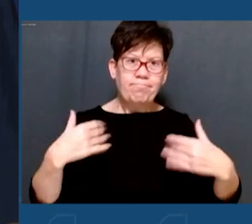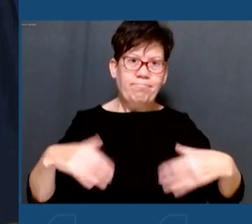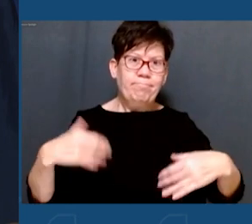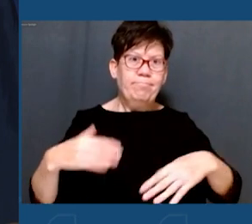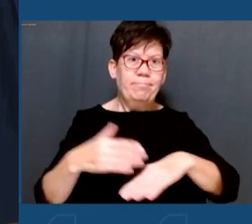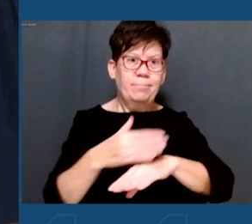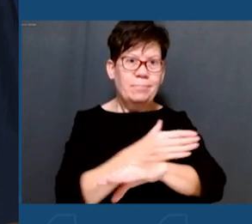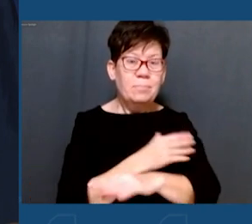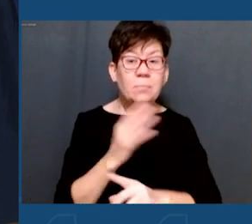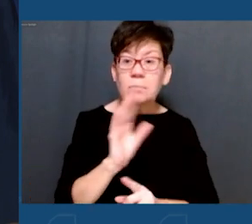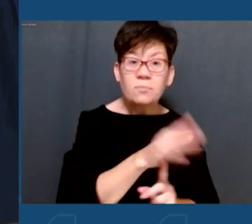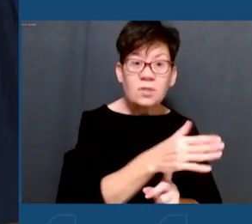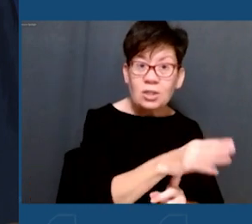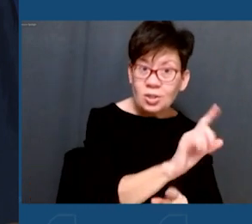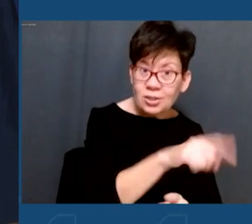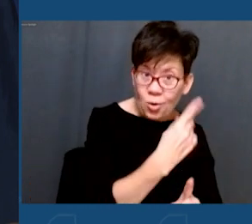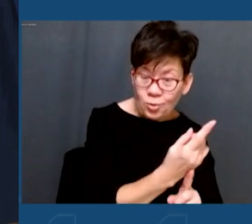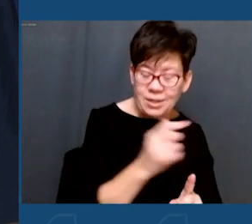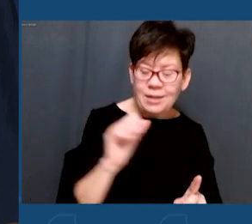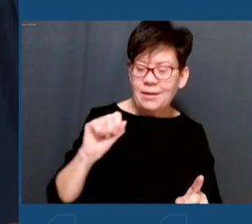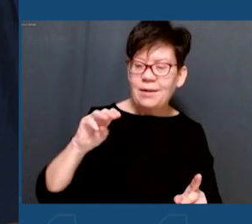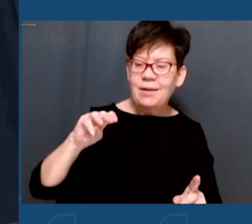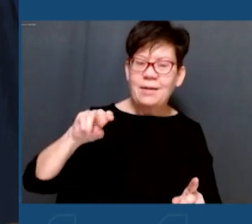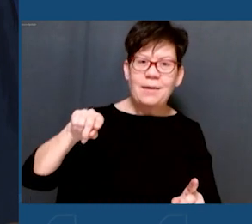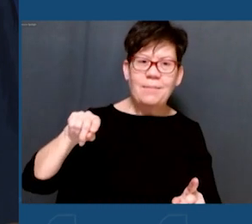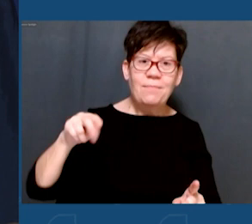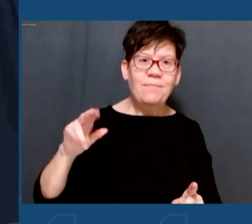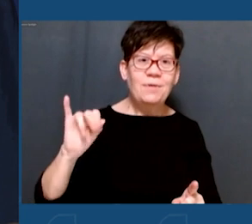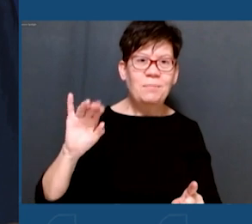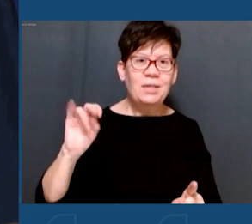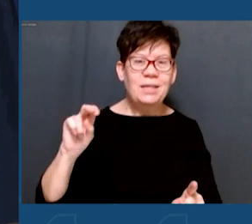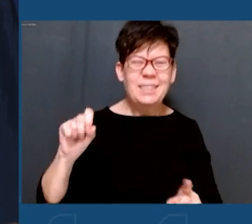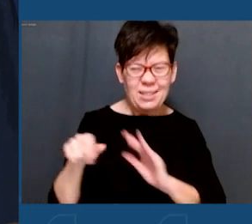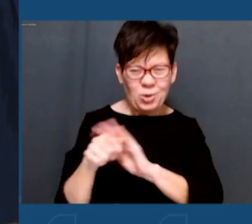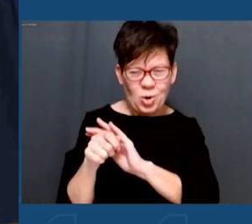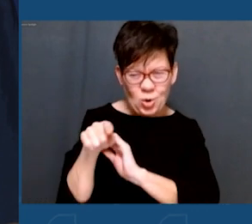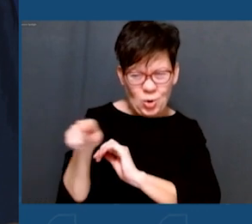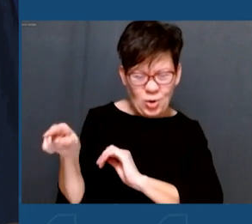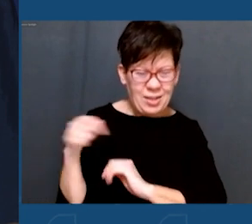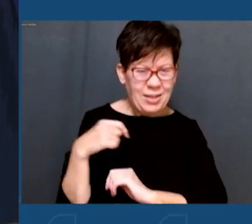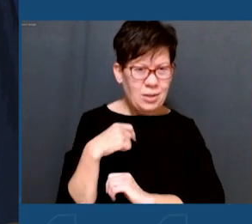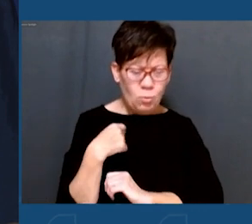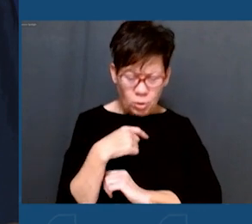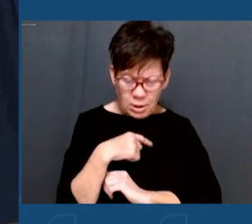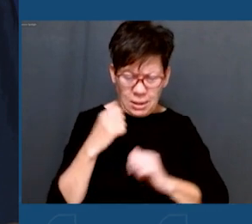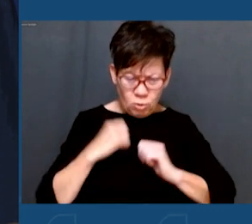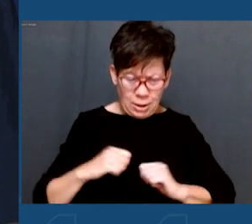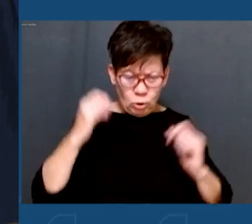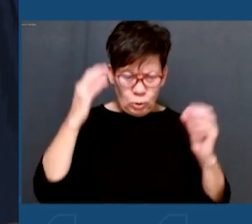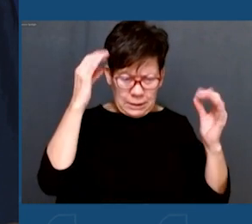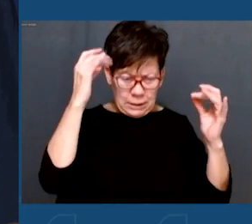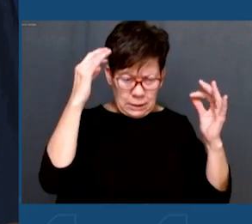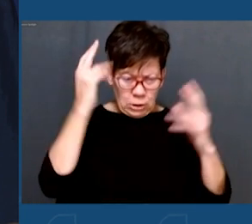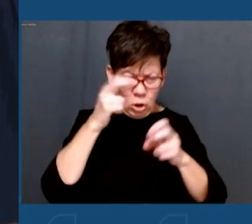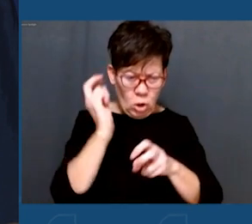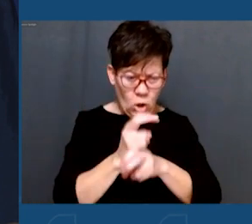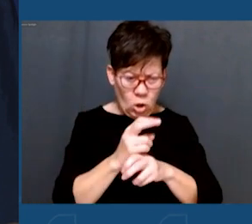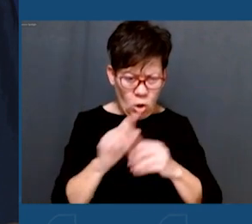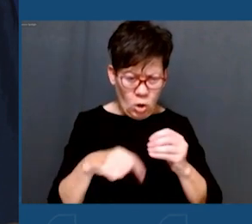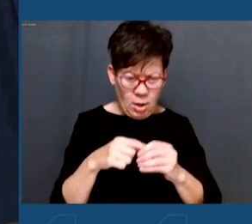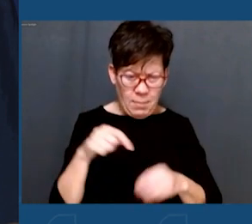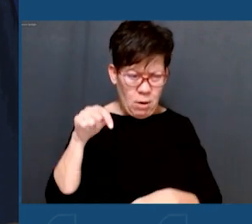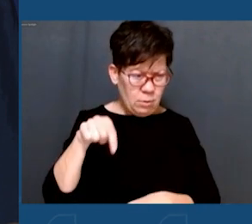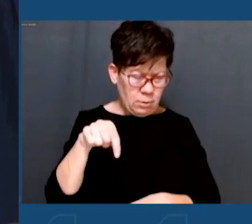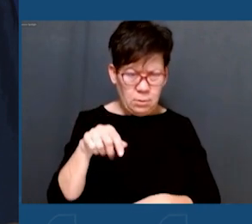some reptiles like our turtles here today, even some insects. So we're being really, really thoughtful about the way that we program this space. And we are, in